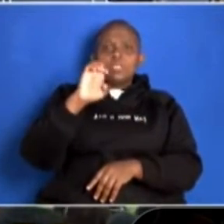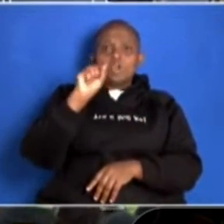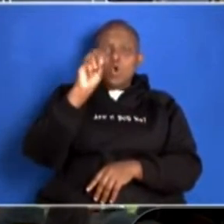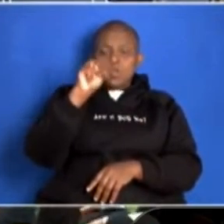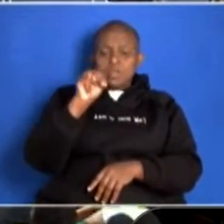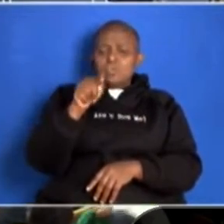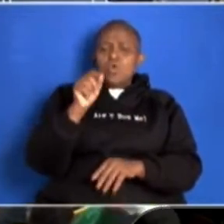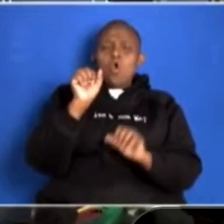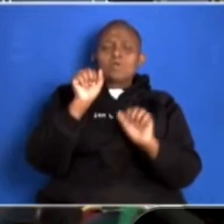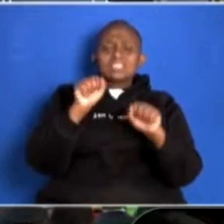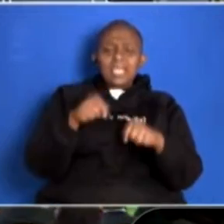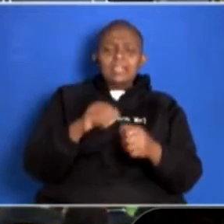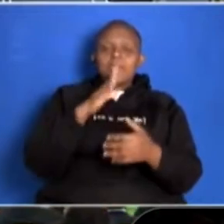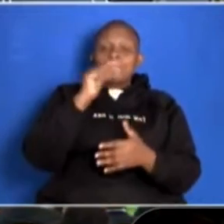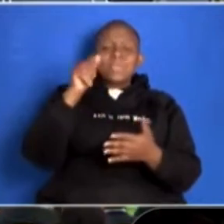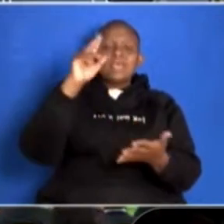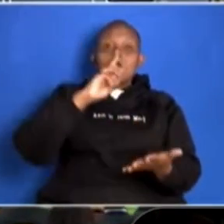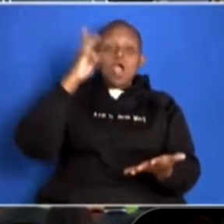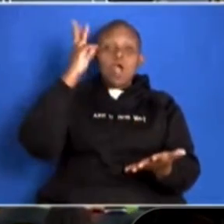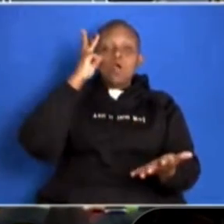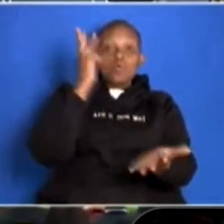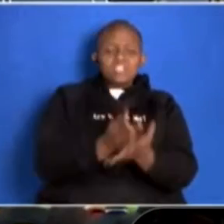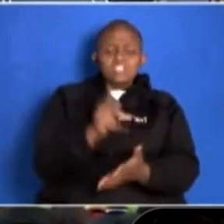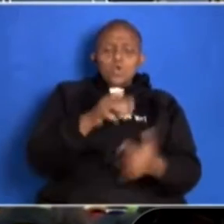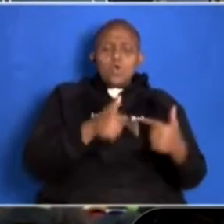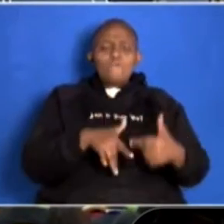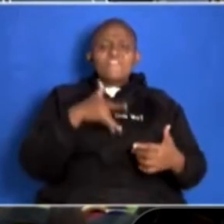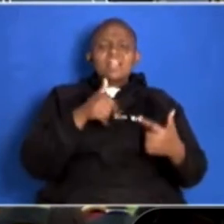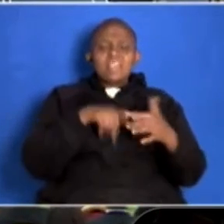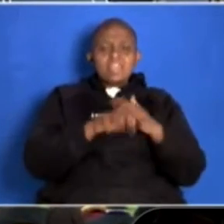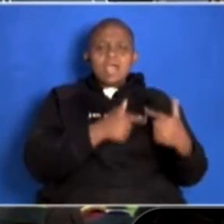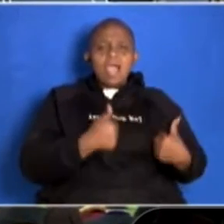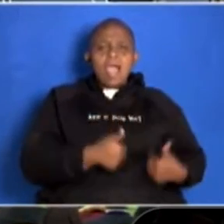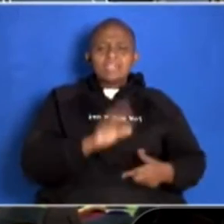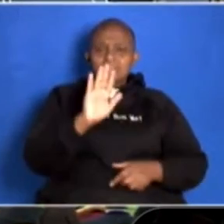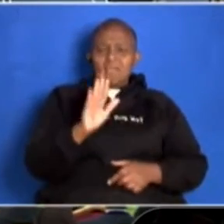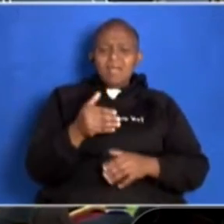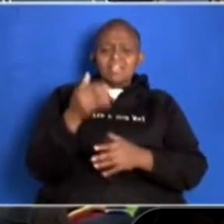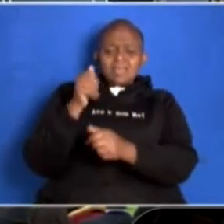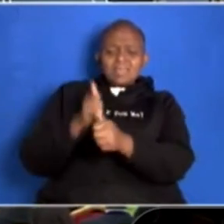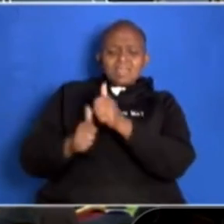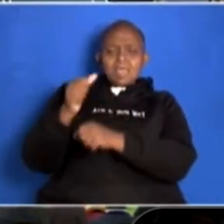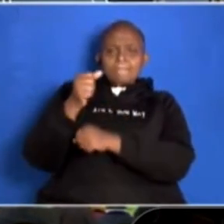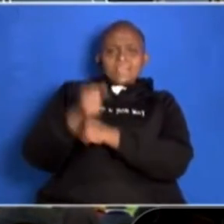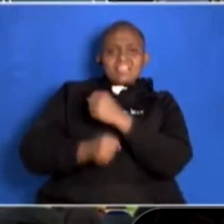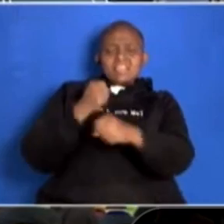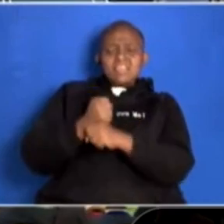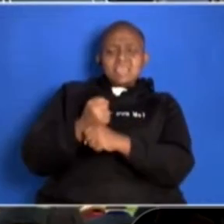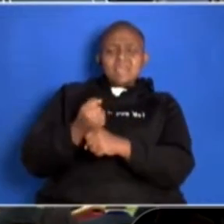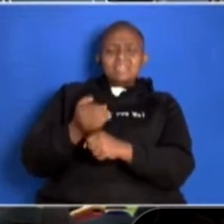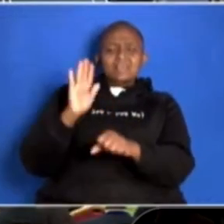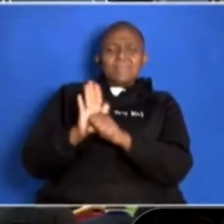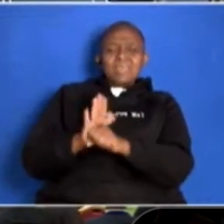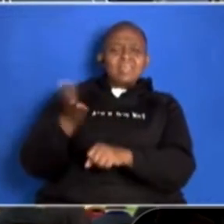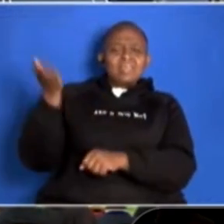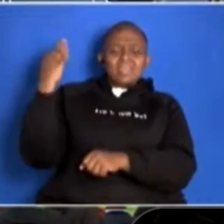a witness. You feel it in your heart. Many years before, there used to be greatness